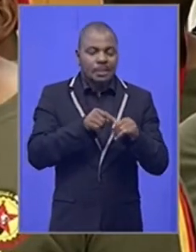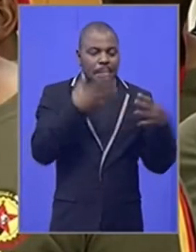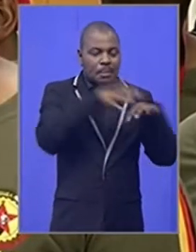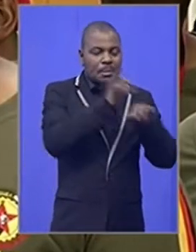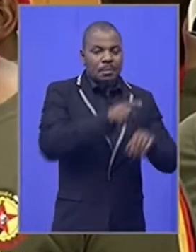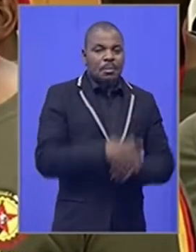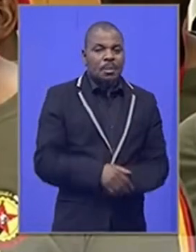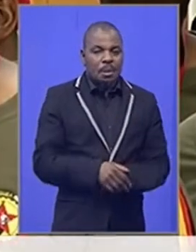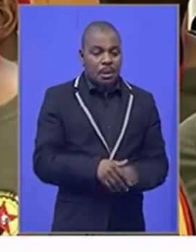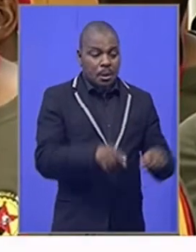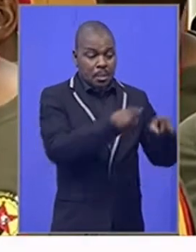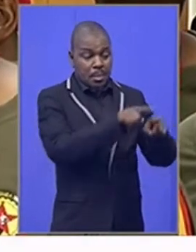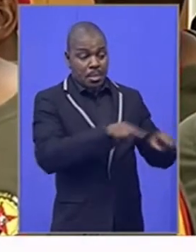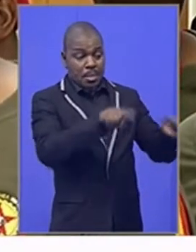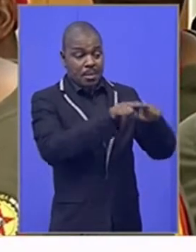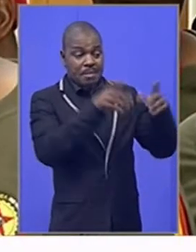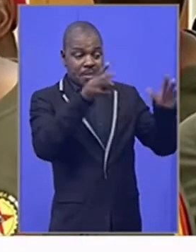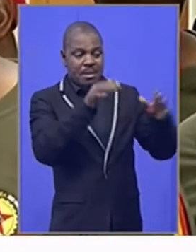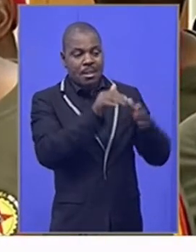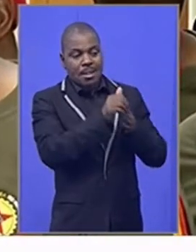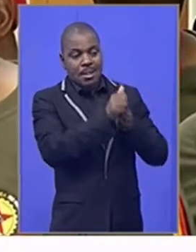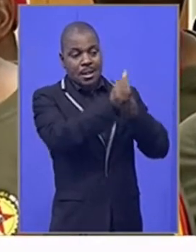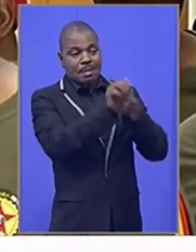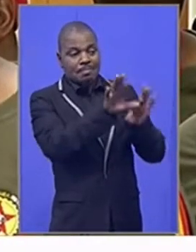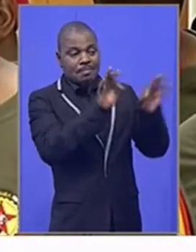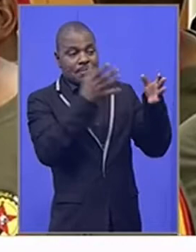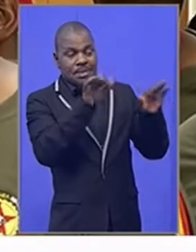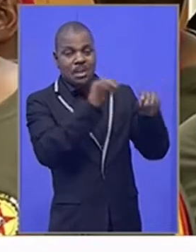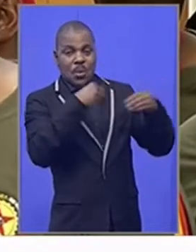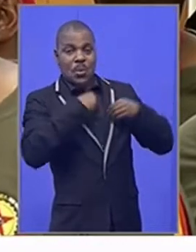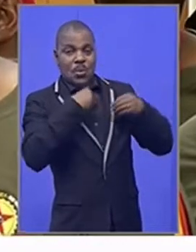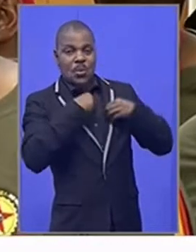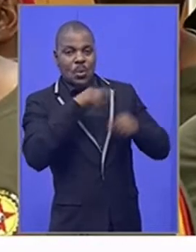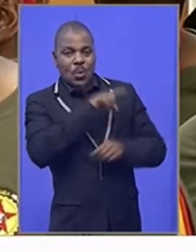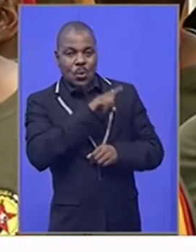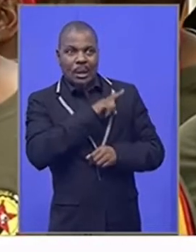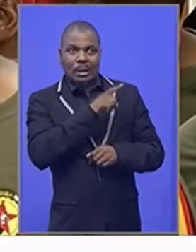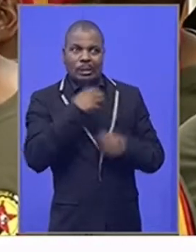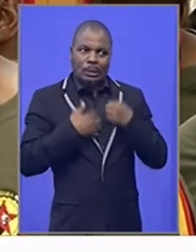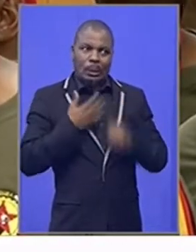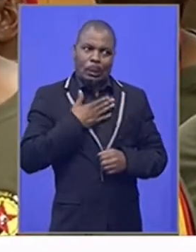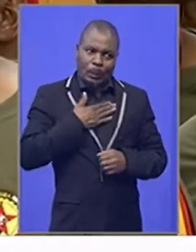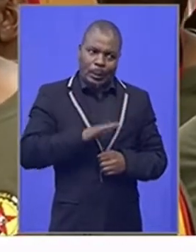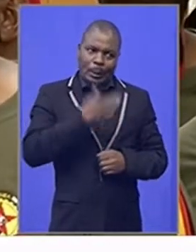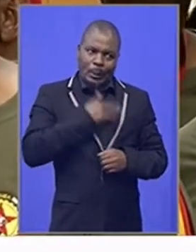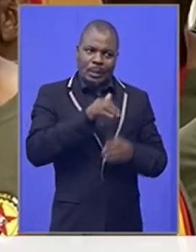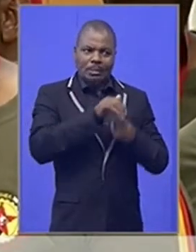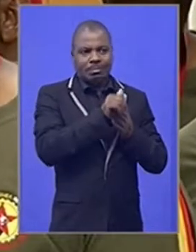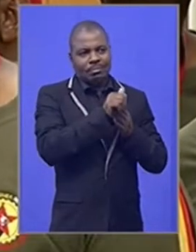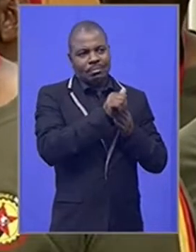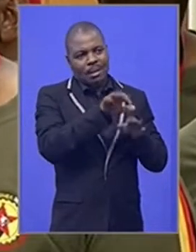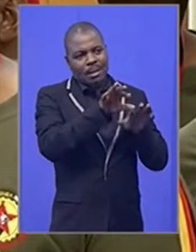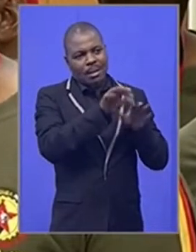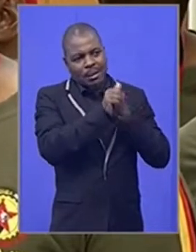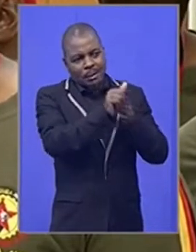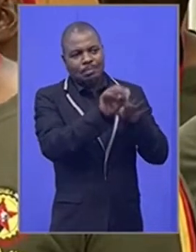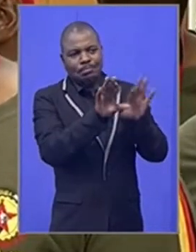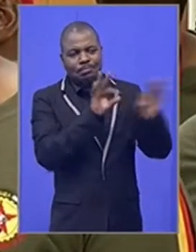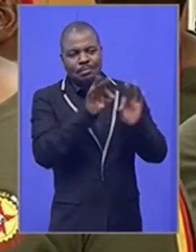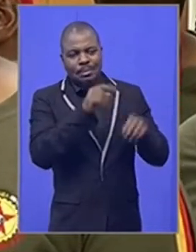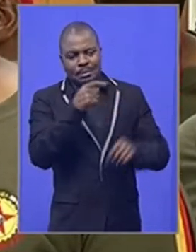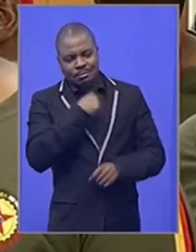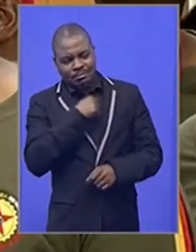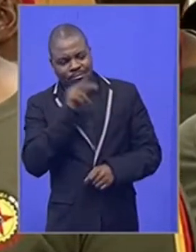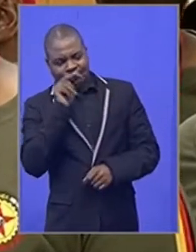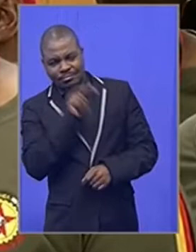leadership of their own because they are so desperate to have a leadership which in our view the